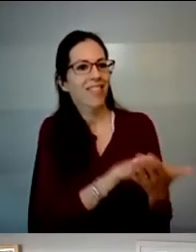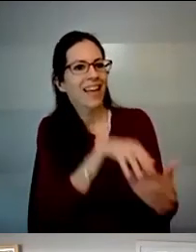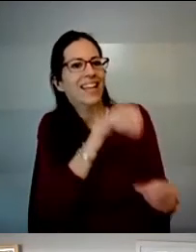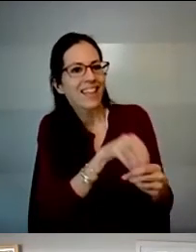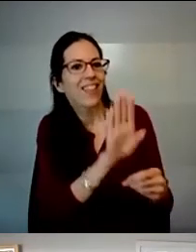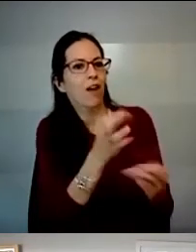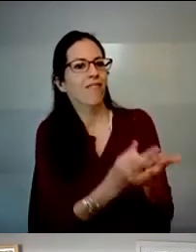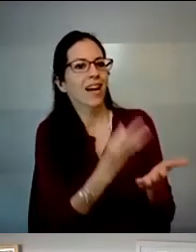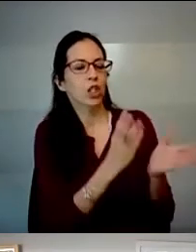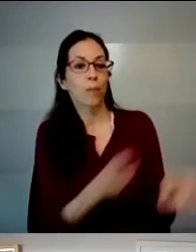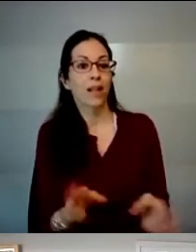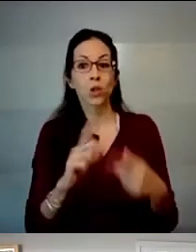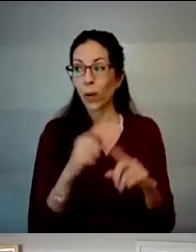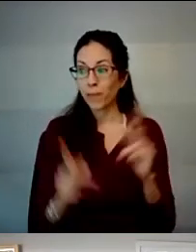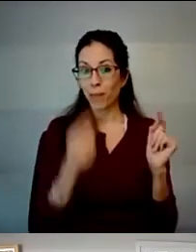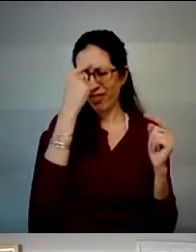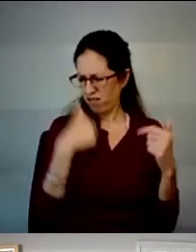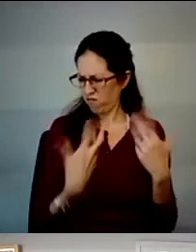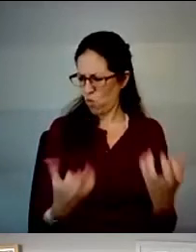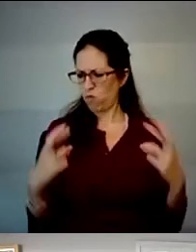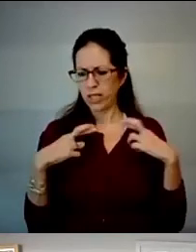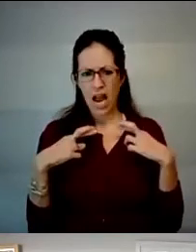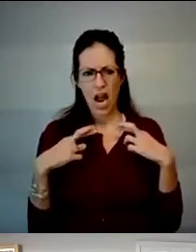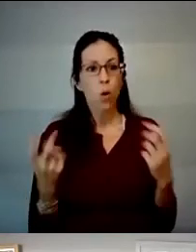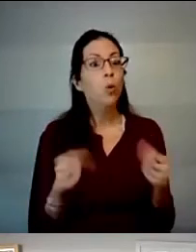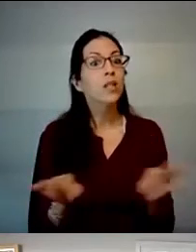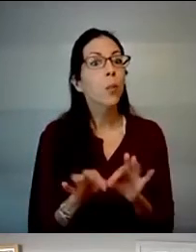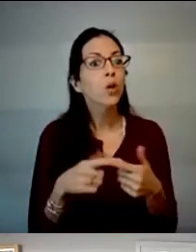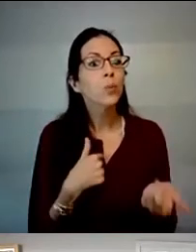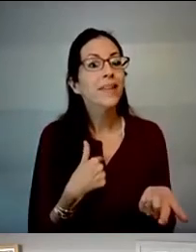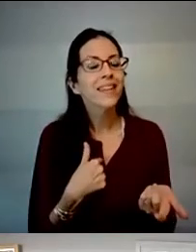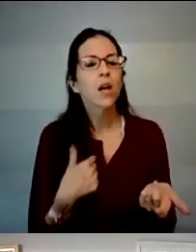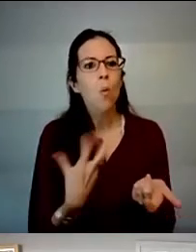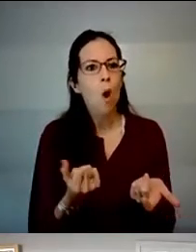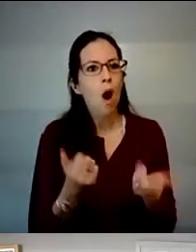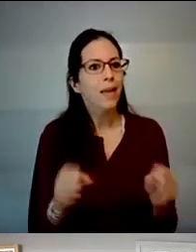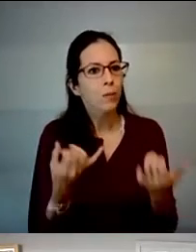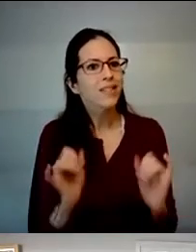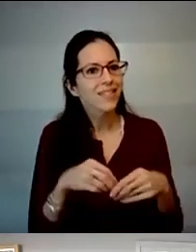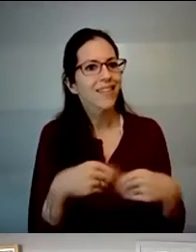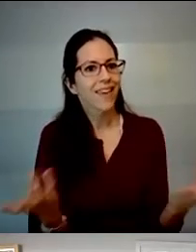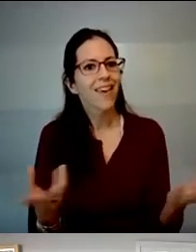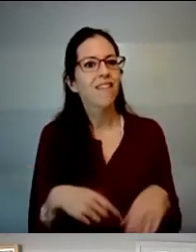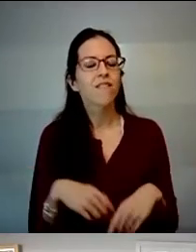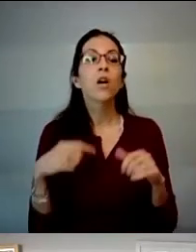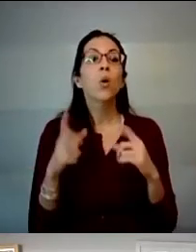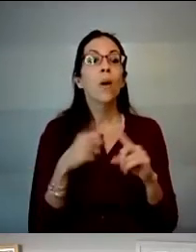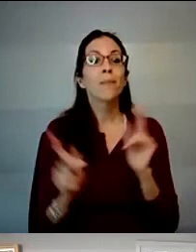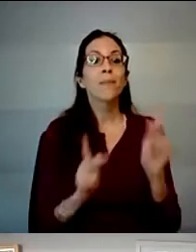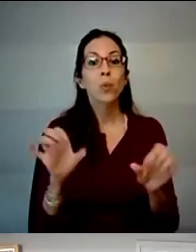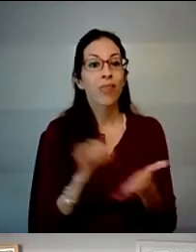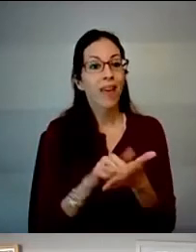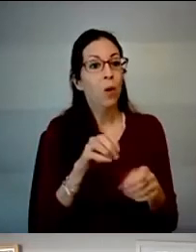thinking about, geez, I'm retiring, what are things are important to me to build that giving? And when we see people do that with their plans, they actually then